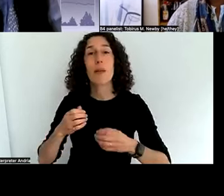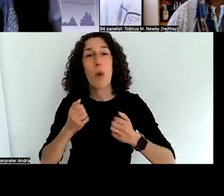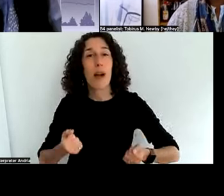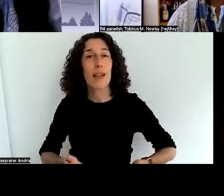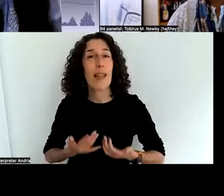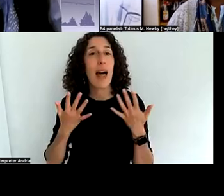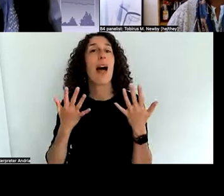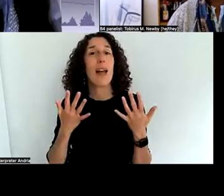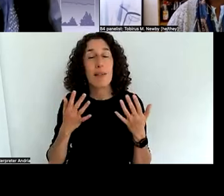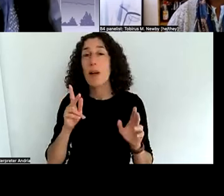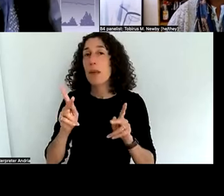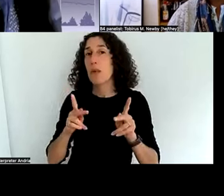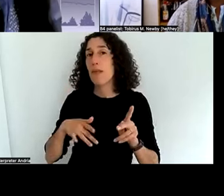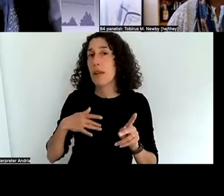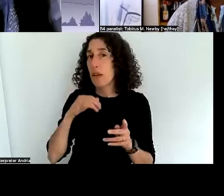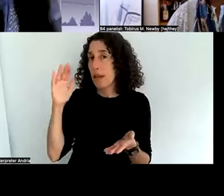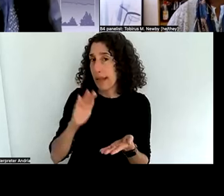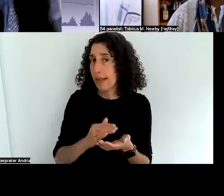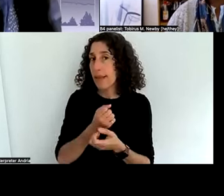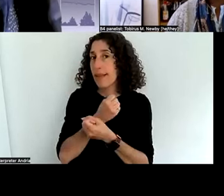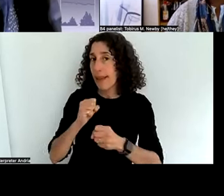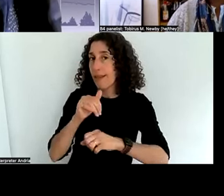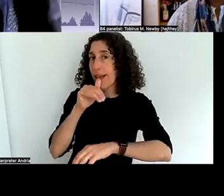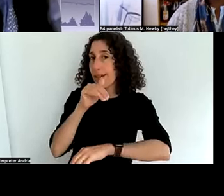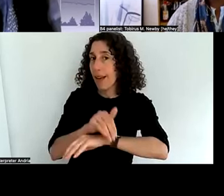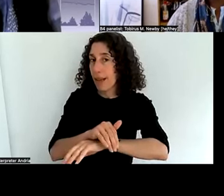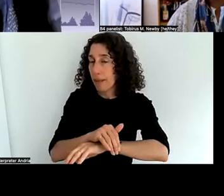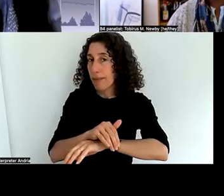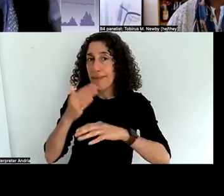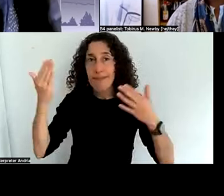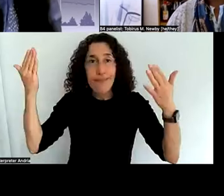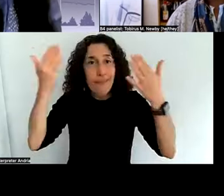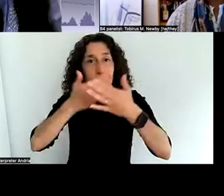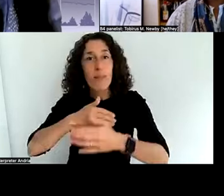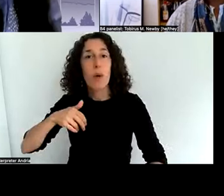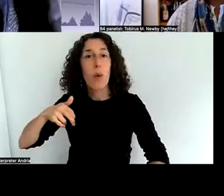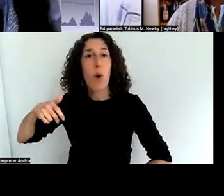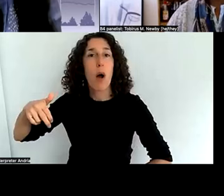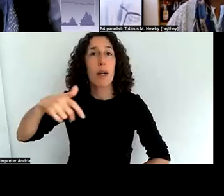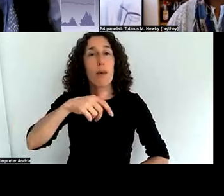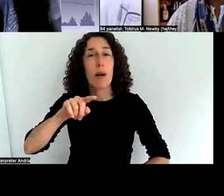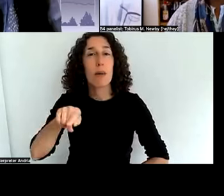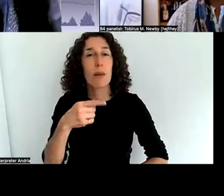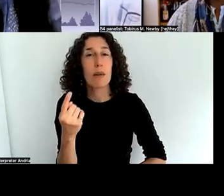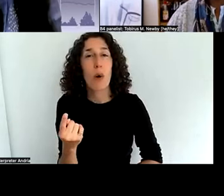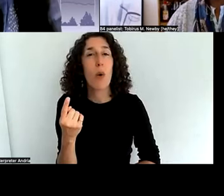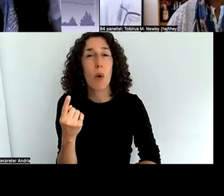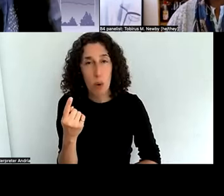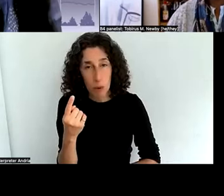that. And the moments in which I might personally feel safe walking around the dark is when there are people around